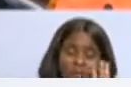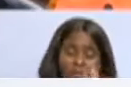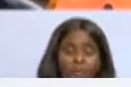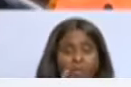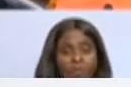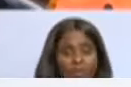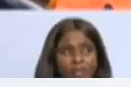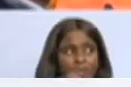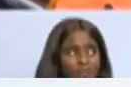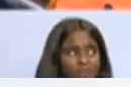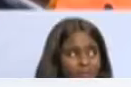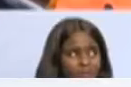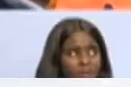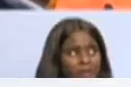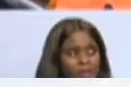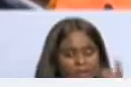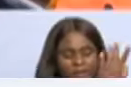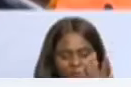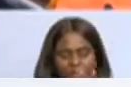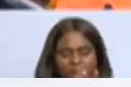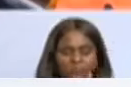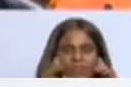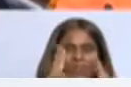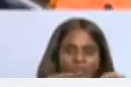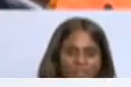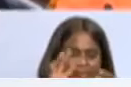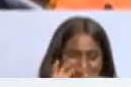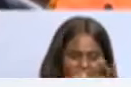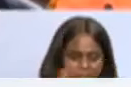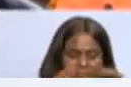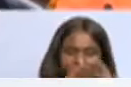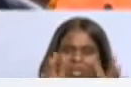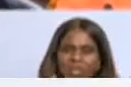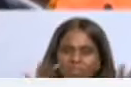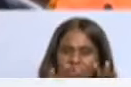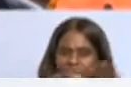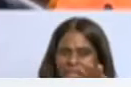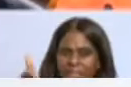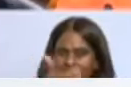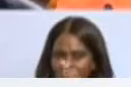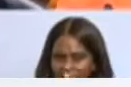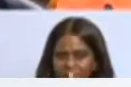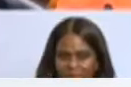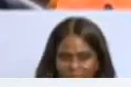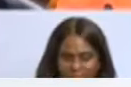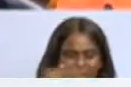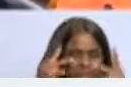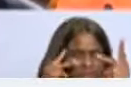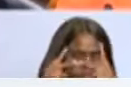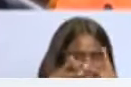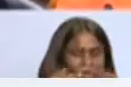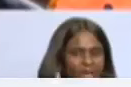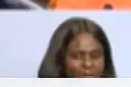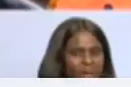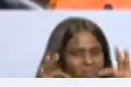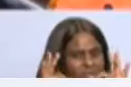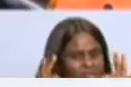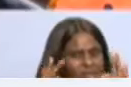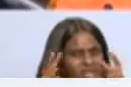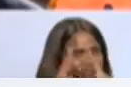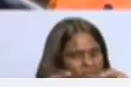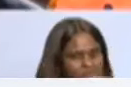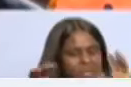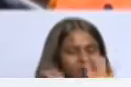Further, improved rural connectivity is critical in the attainment of our vision of having smart villages, such